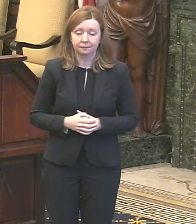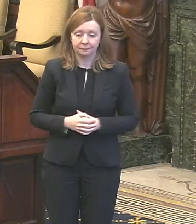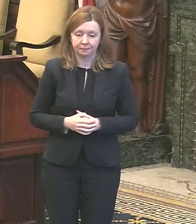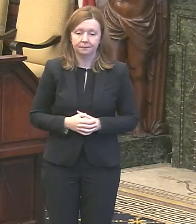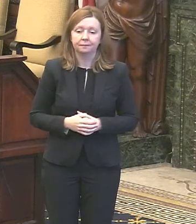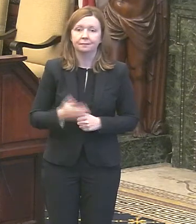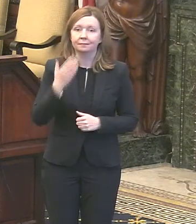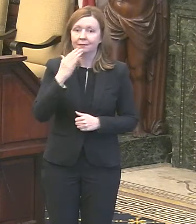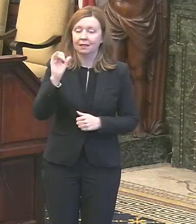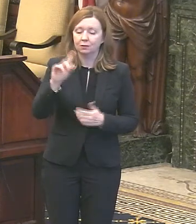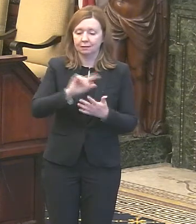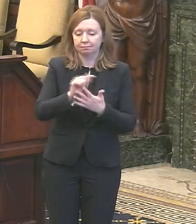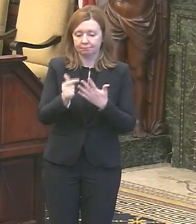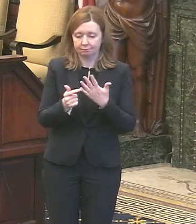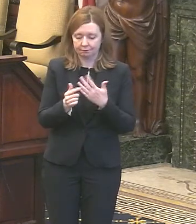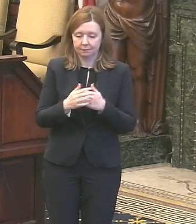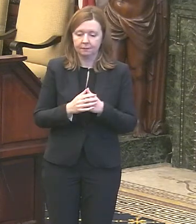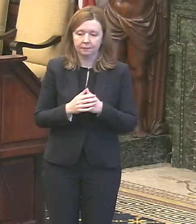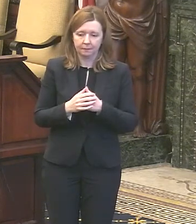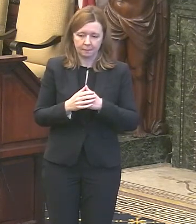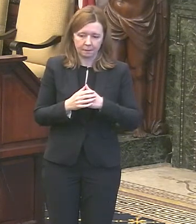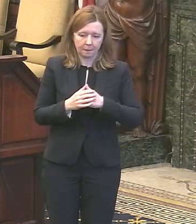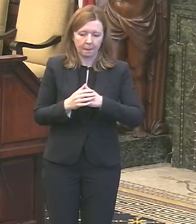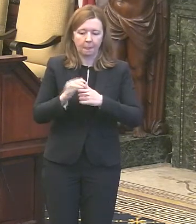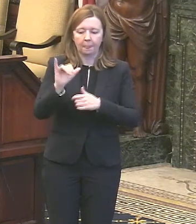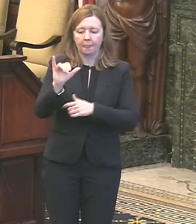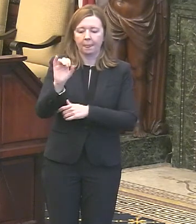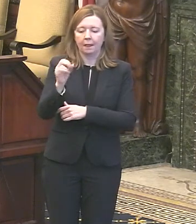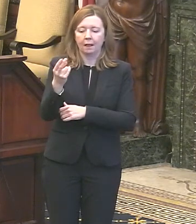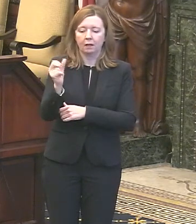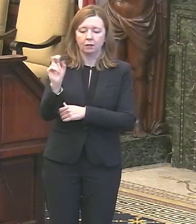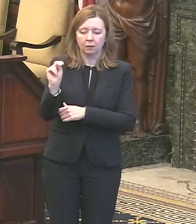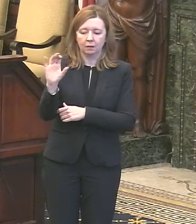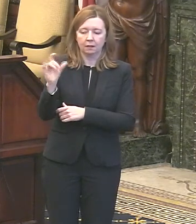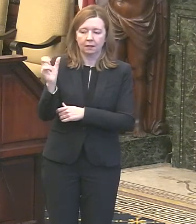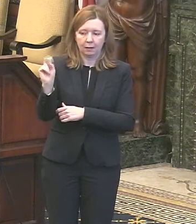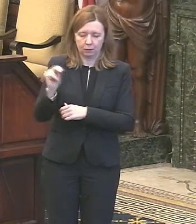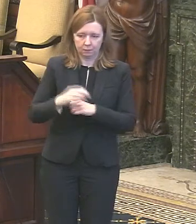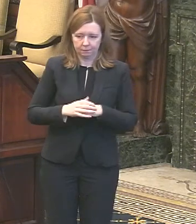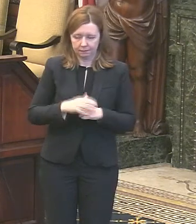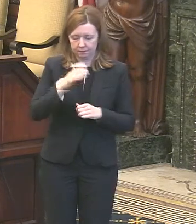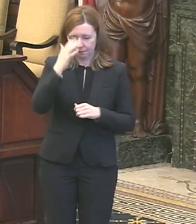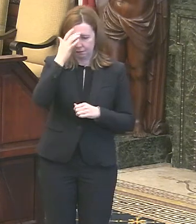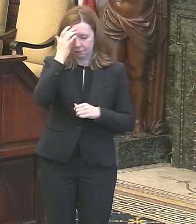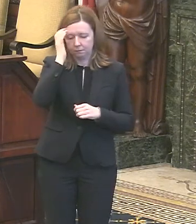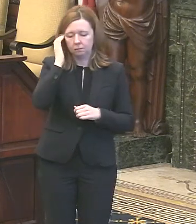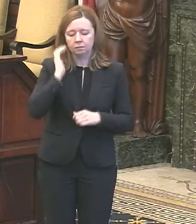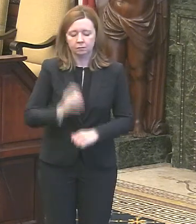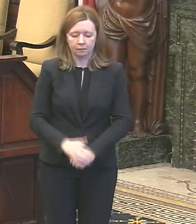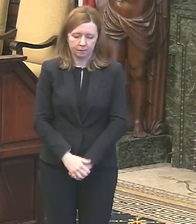Thank you, Jack. We'll now move over to Johan Calhoun of Chalkbeat.